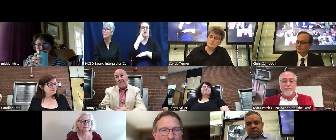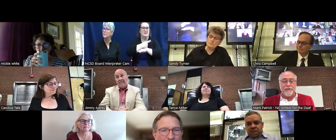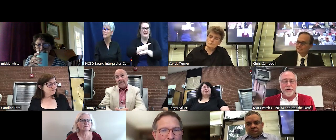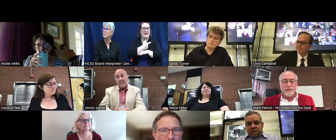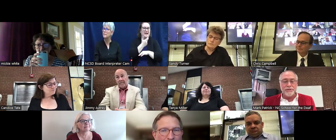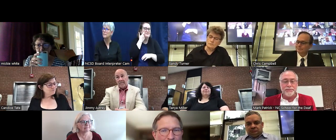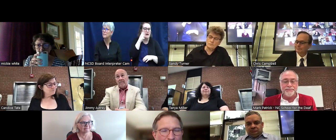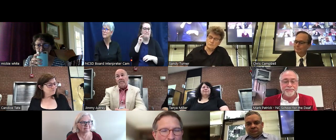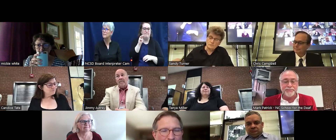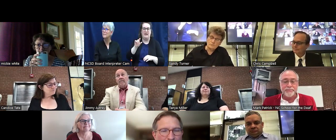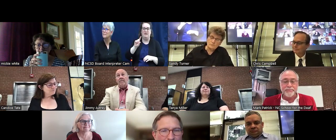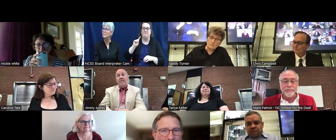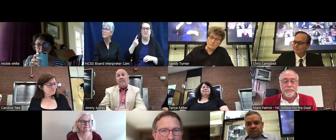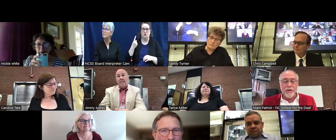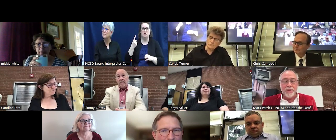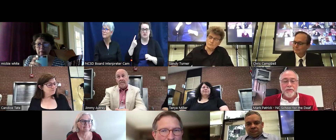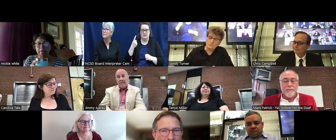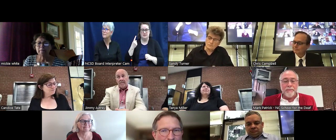the 1st.